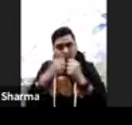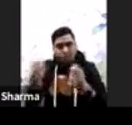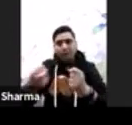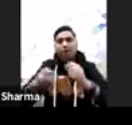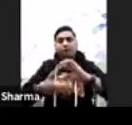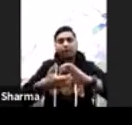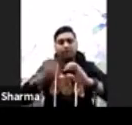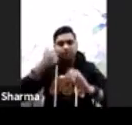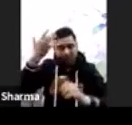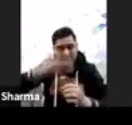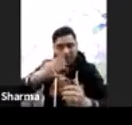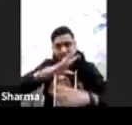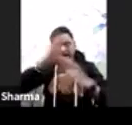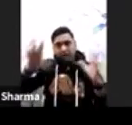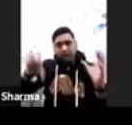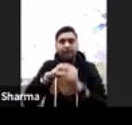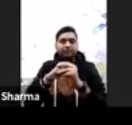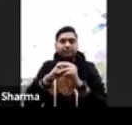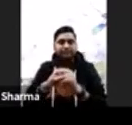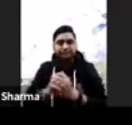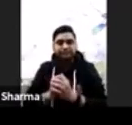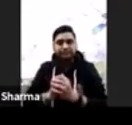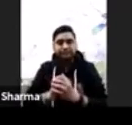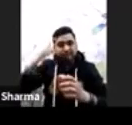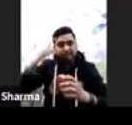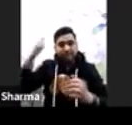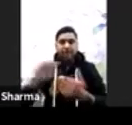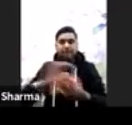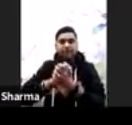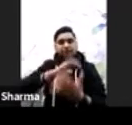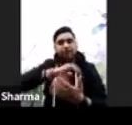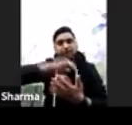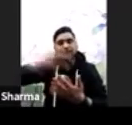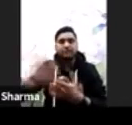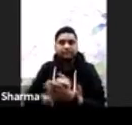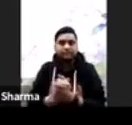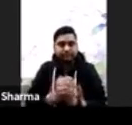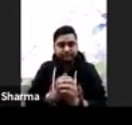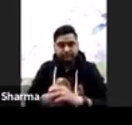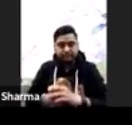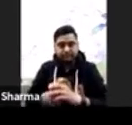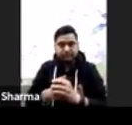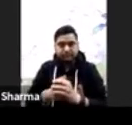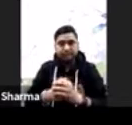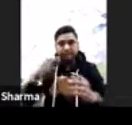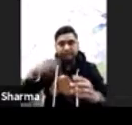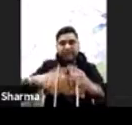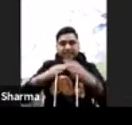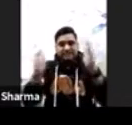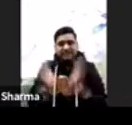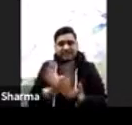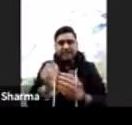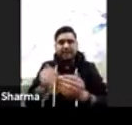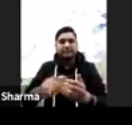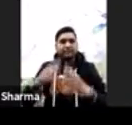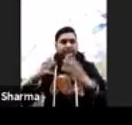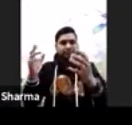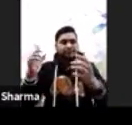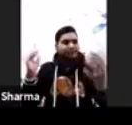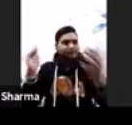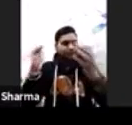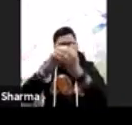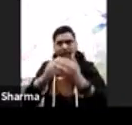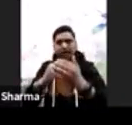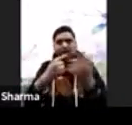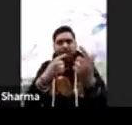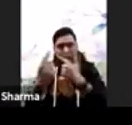children, and all their dreams should be fulfilled. It extends Sarthak's reach now massively, as